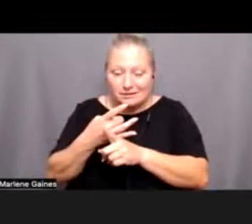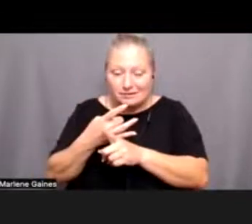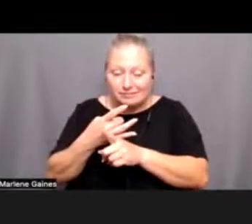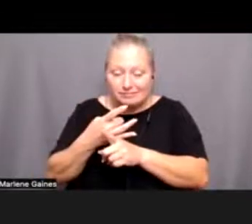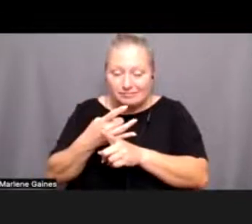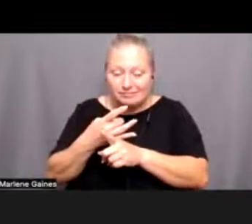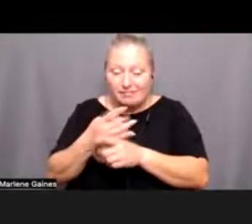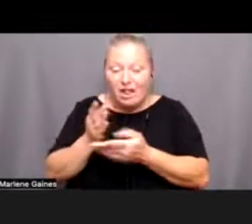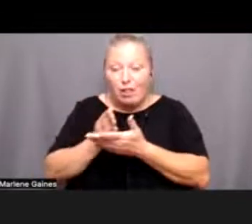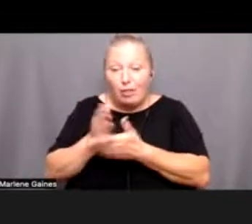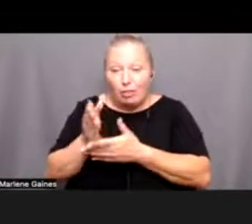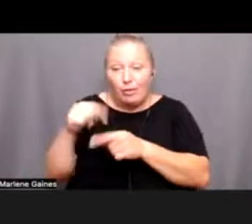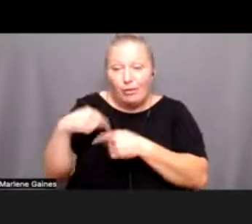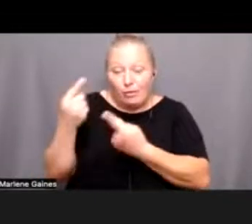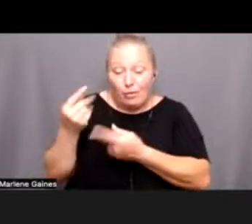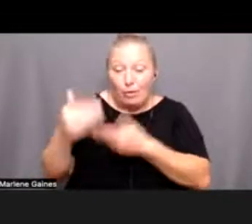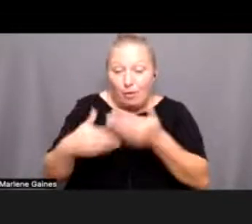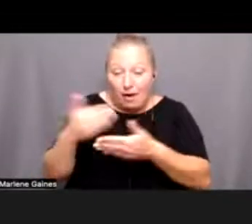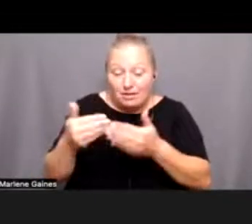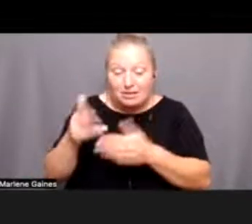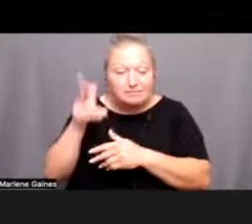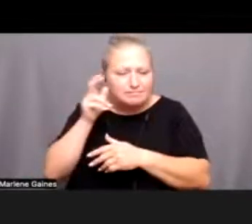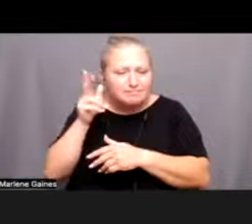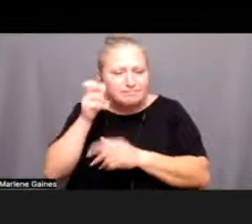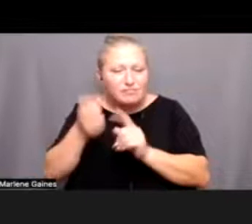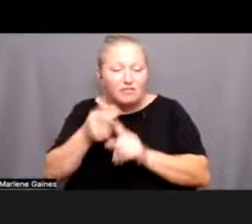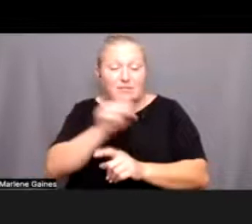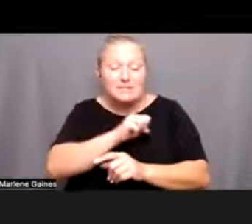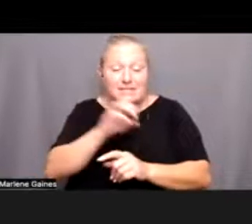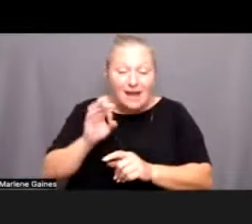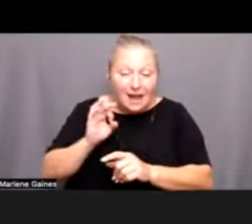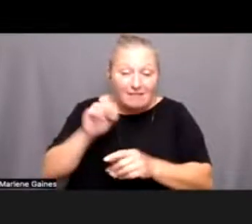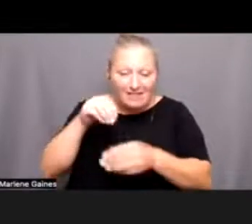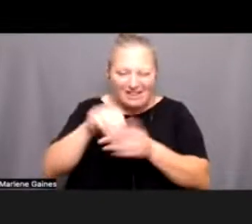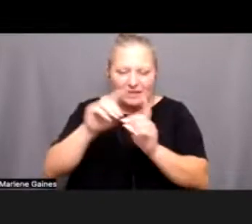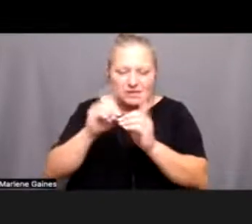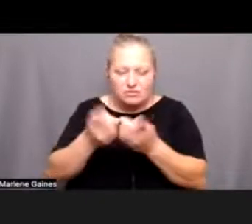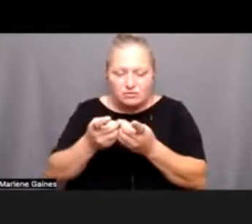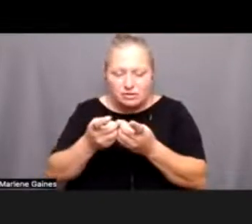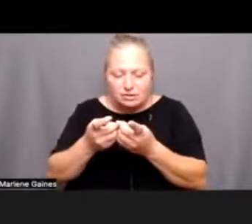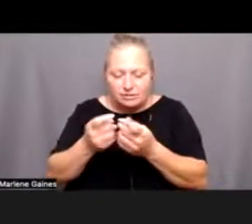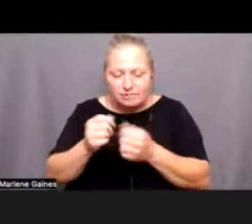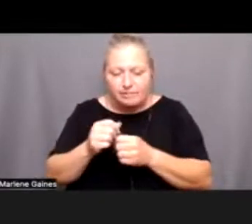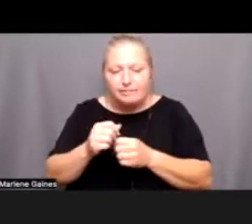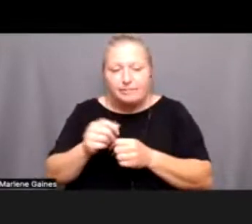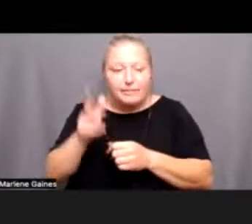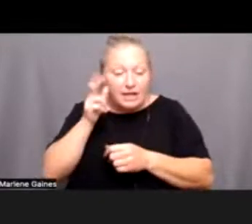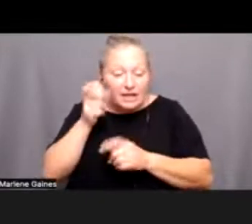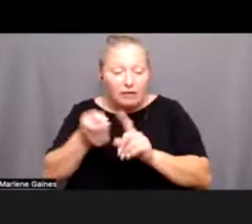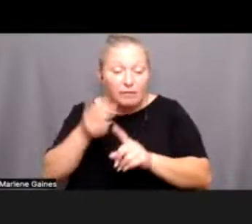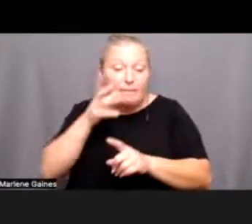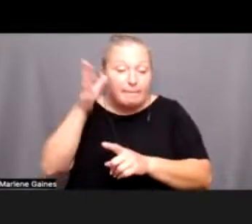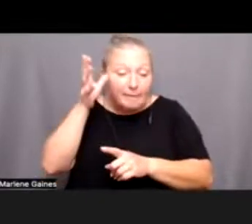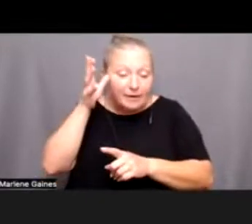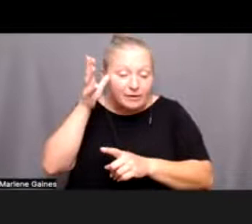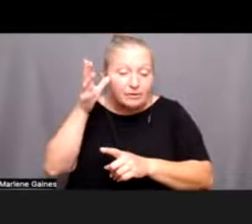And through the process, hearing from staff within the district, hearing from